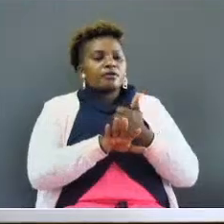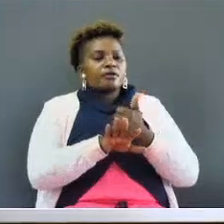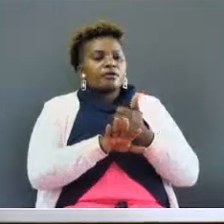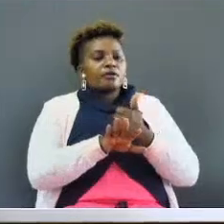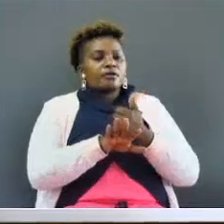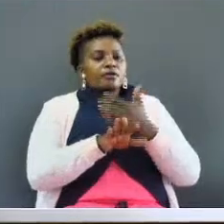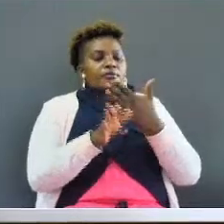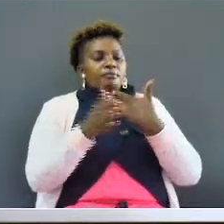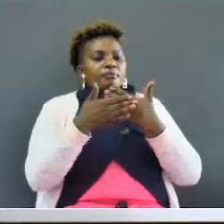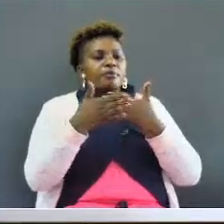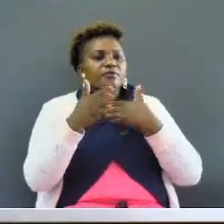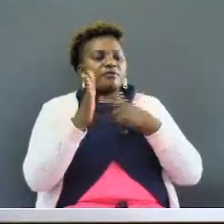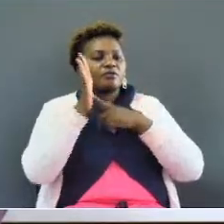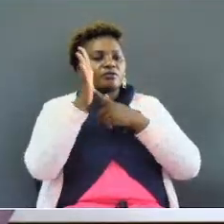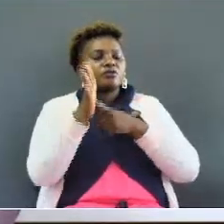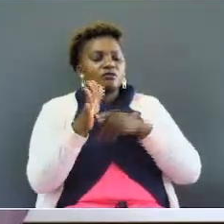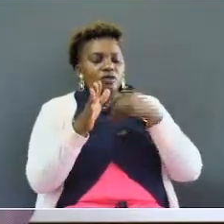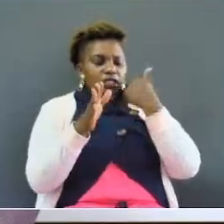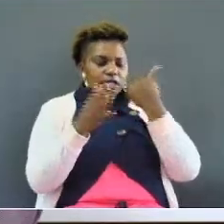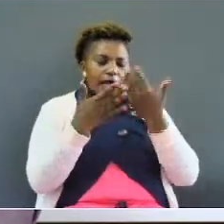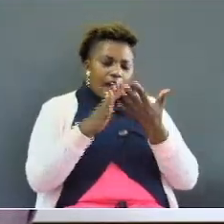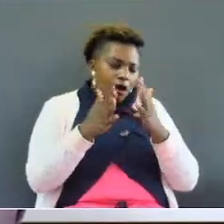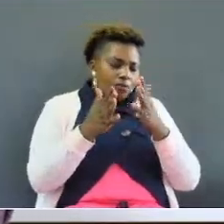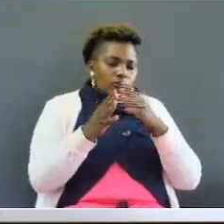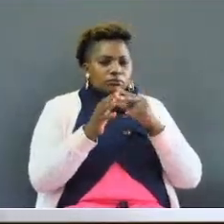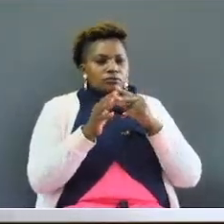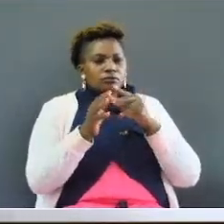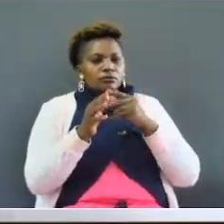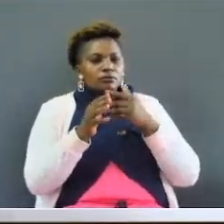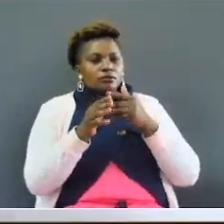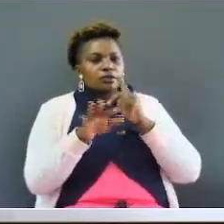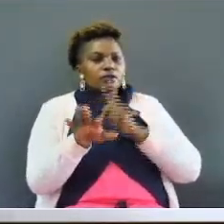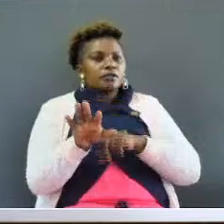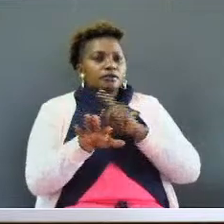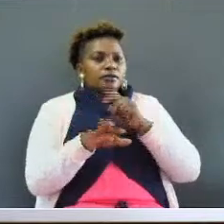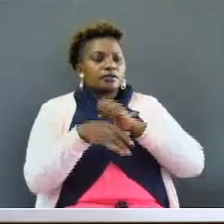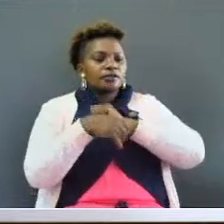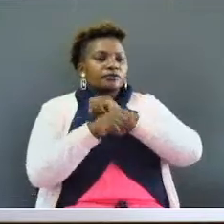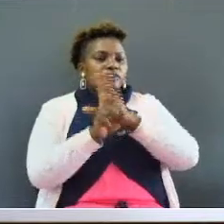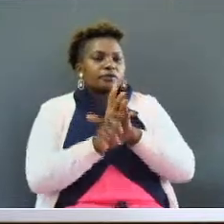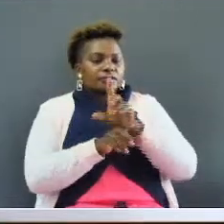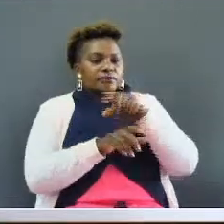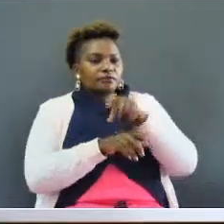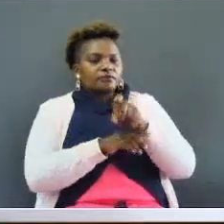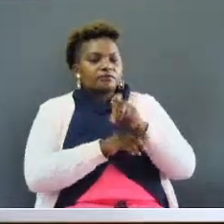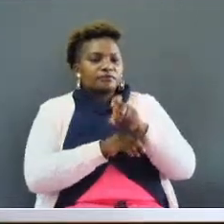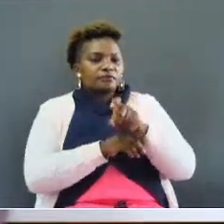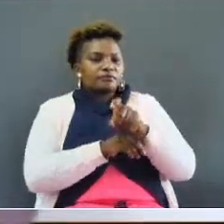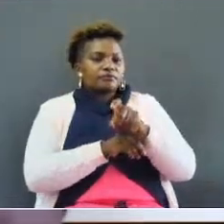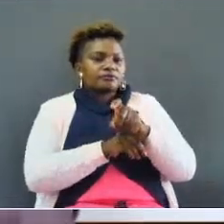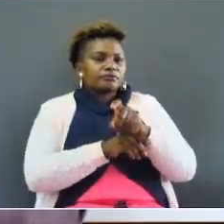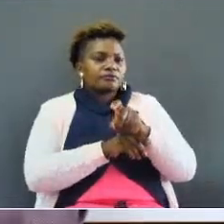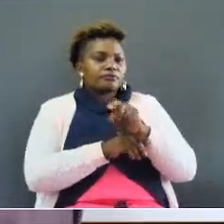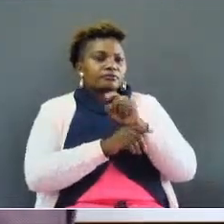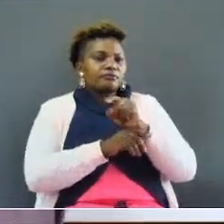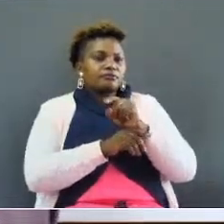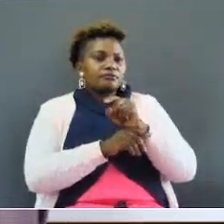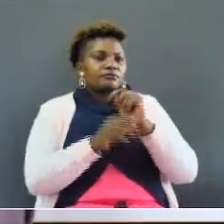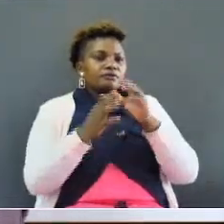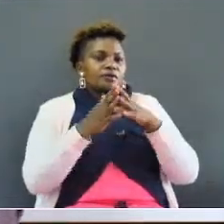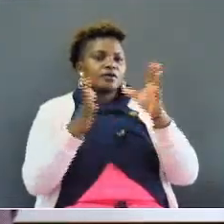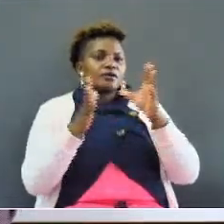before you show symptoms, that is the time the virus is, for almost all viruses, you are